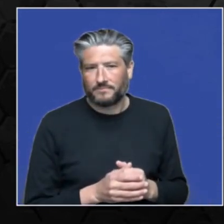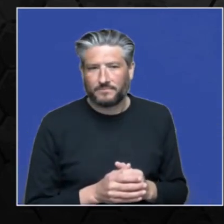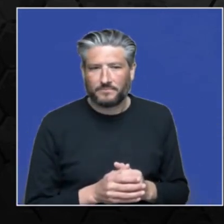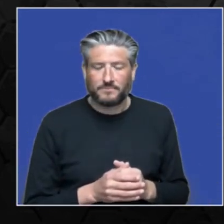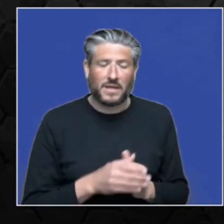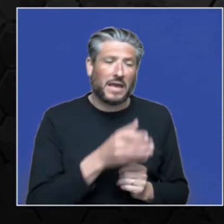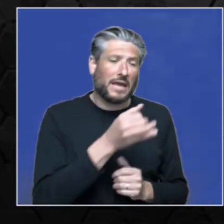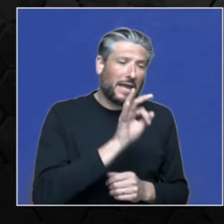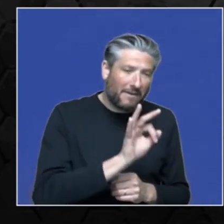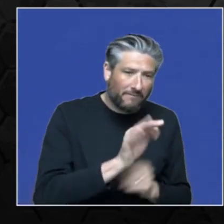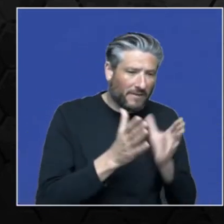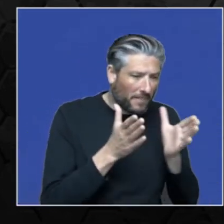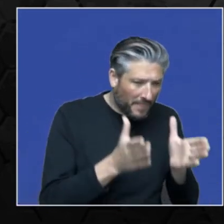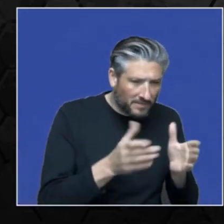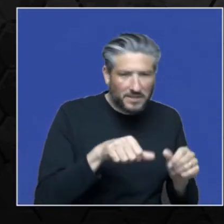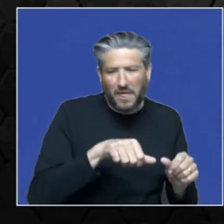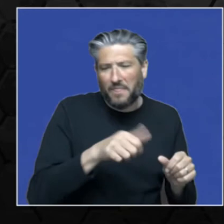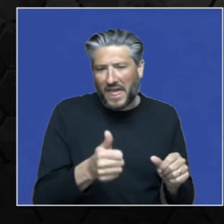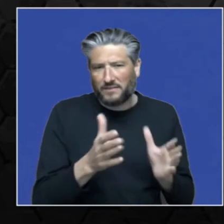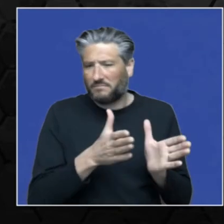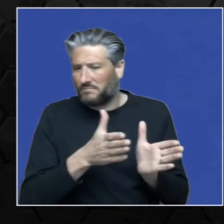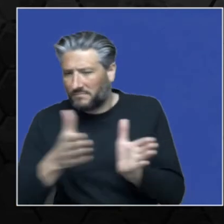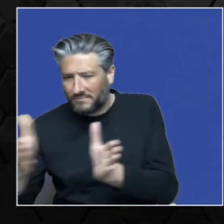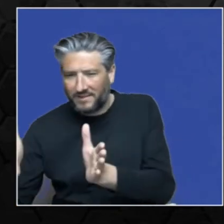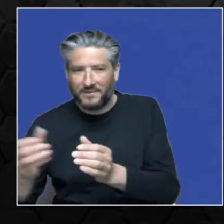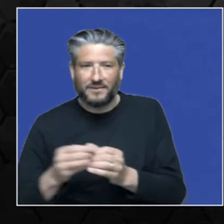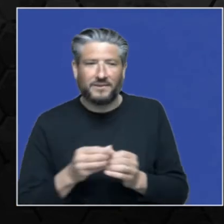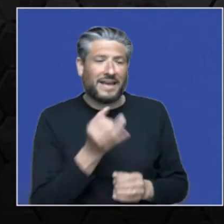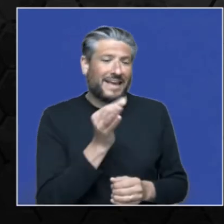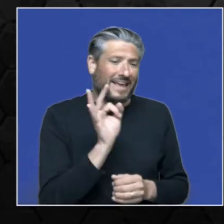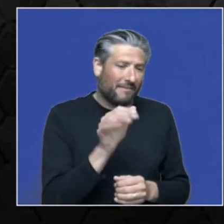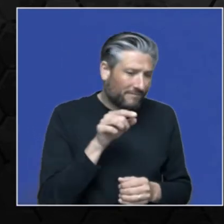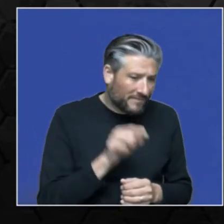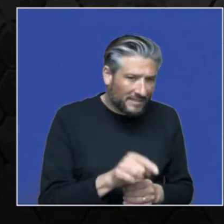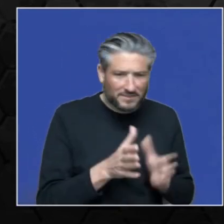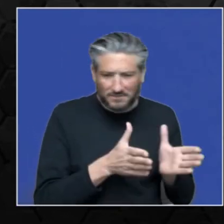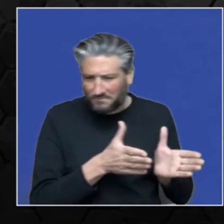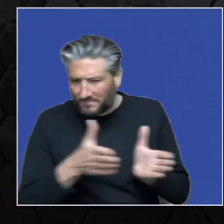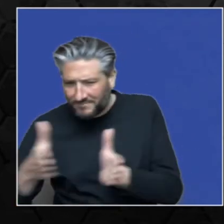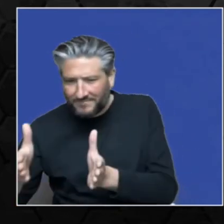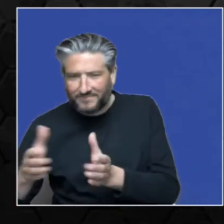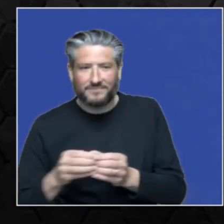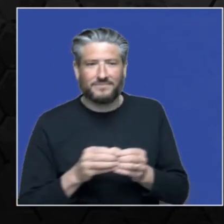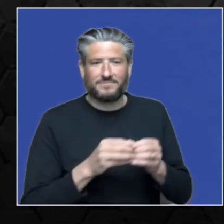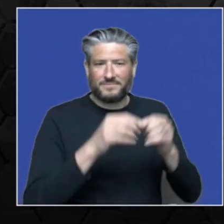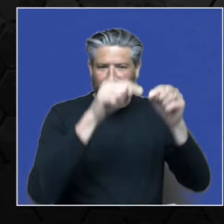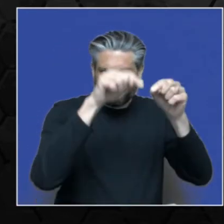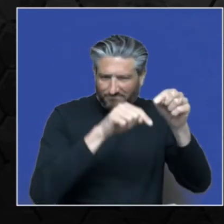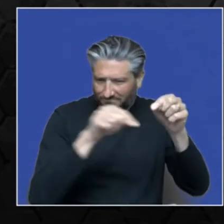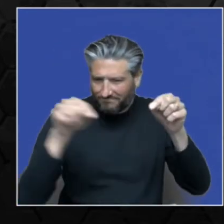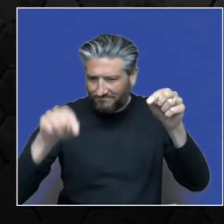the data based on the most significant differentiator between data points.